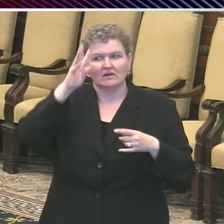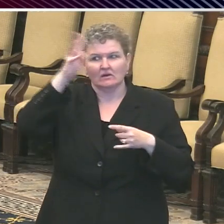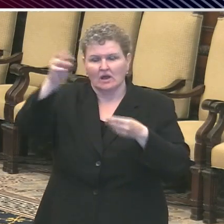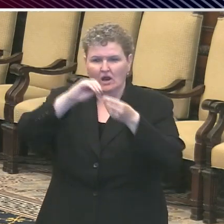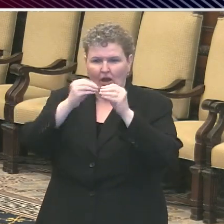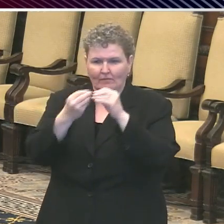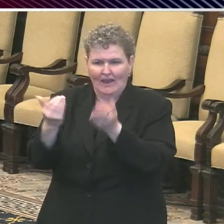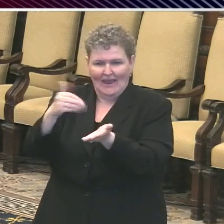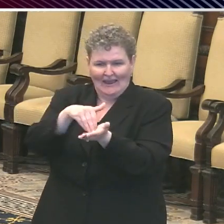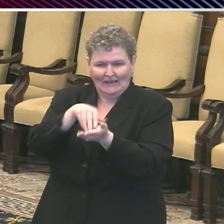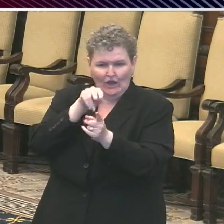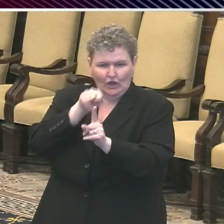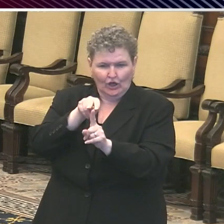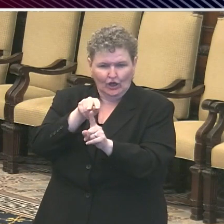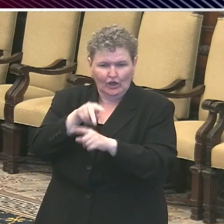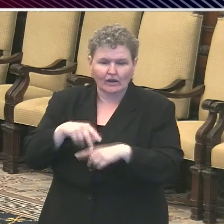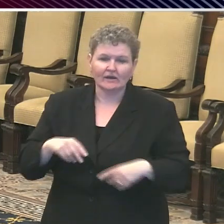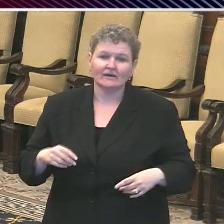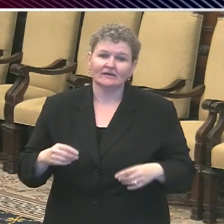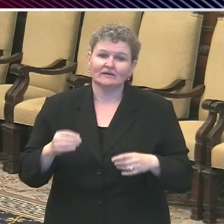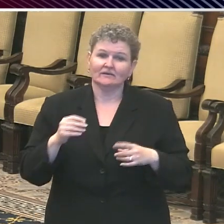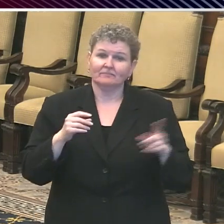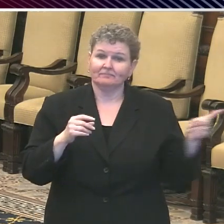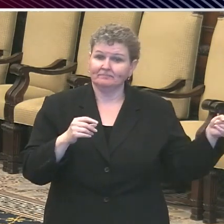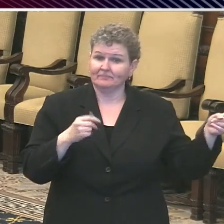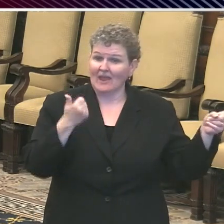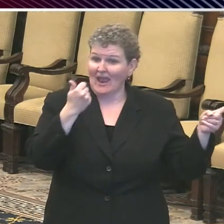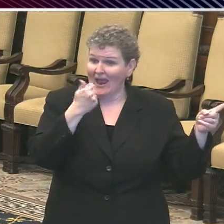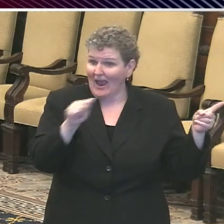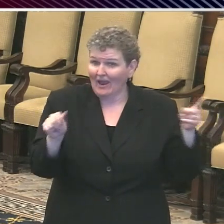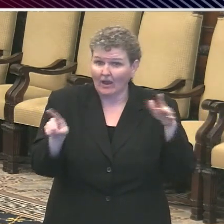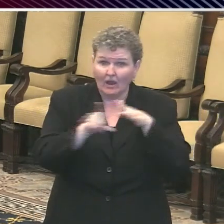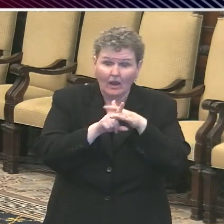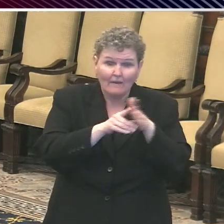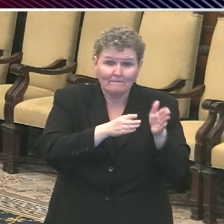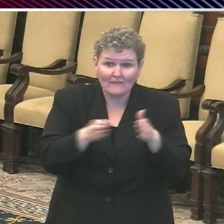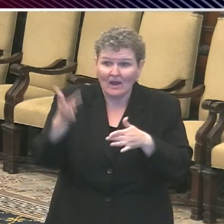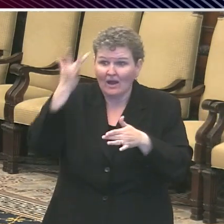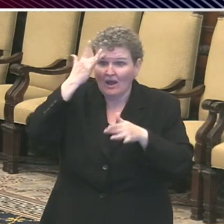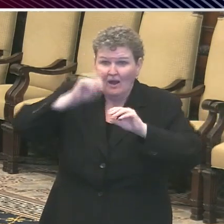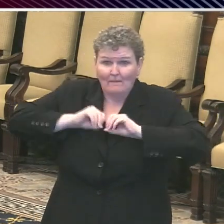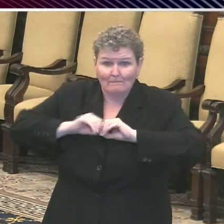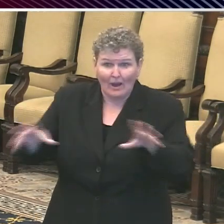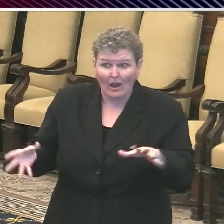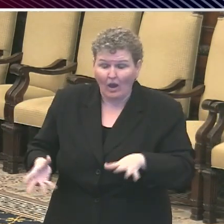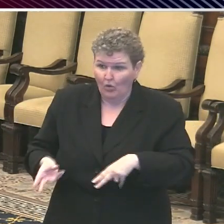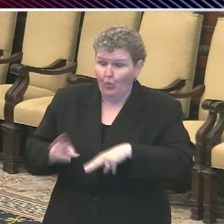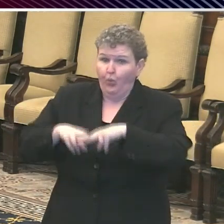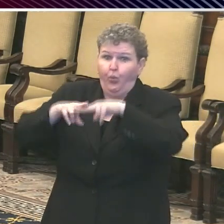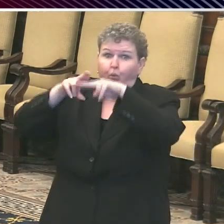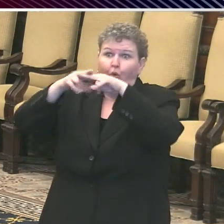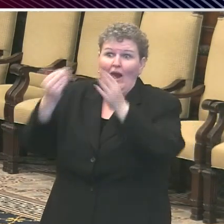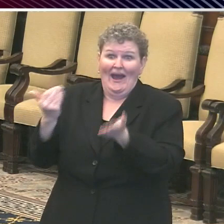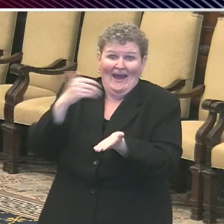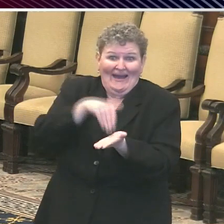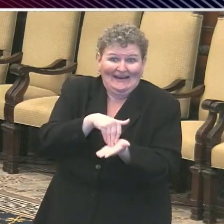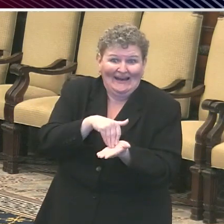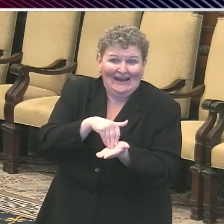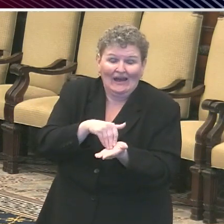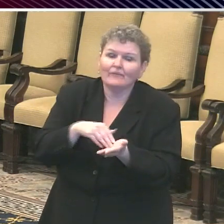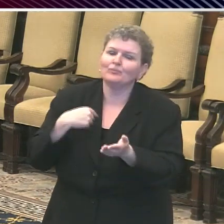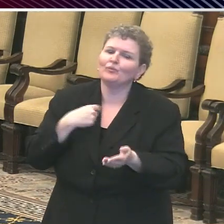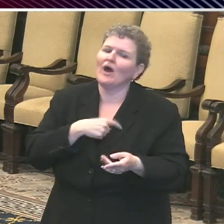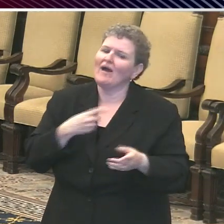The plan at any stage in this is if viral activity starts to cycle up again, that we have additional